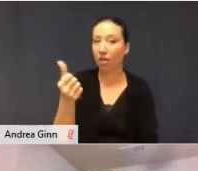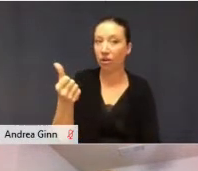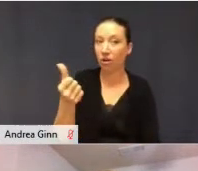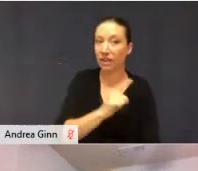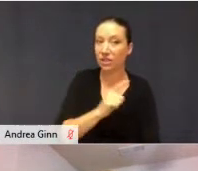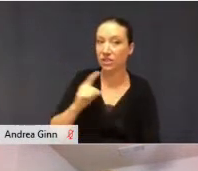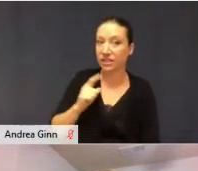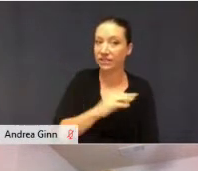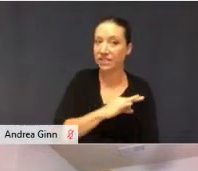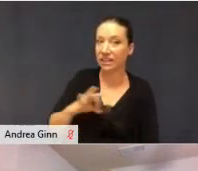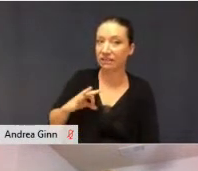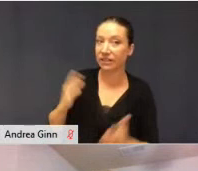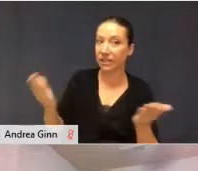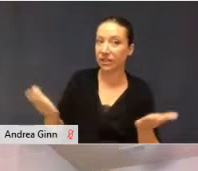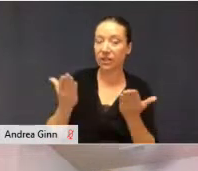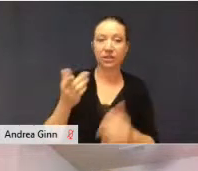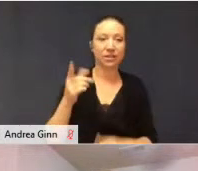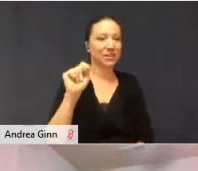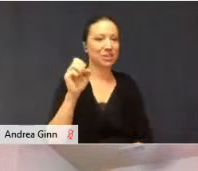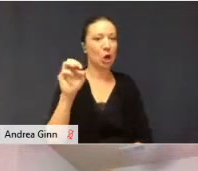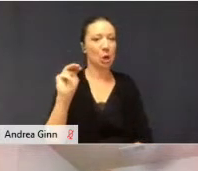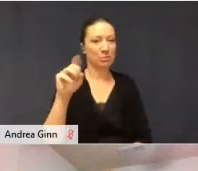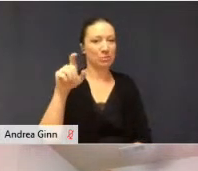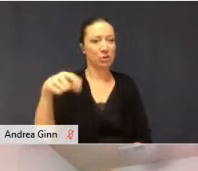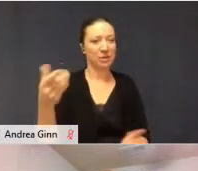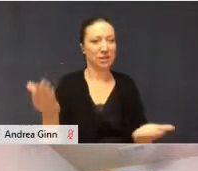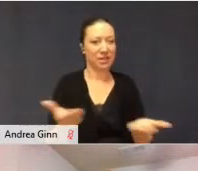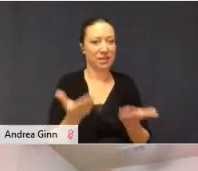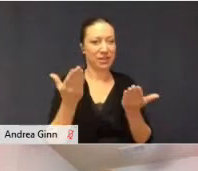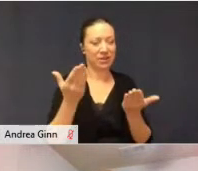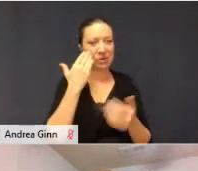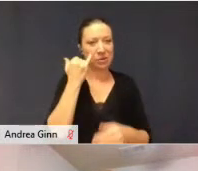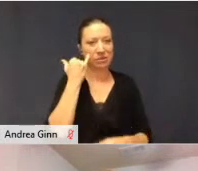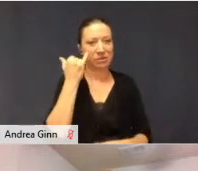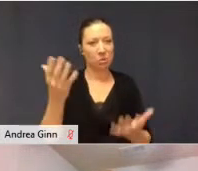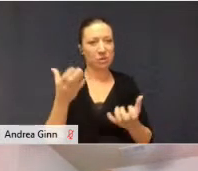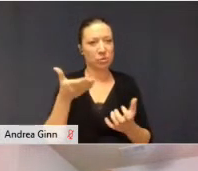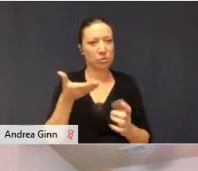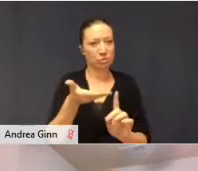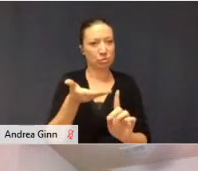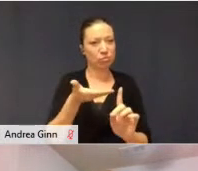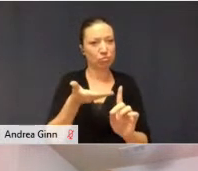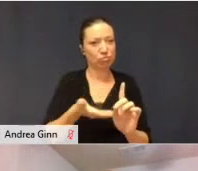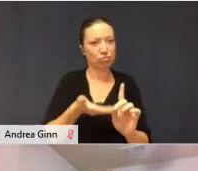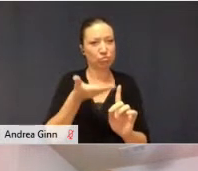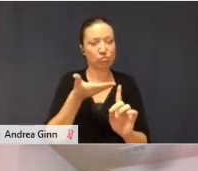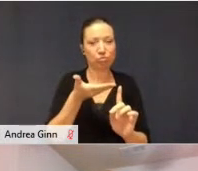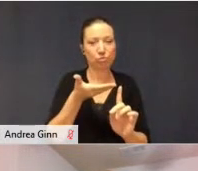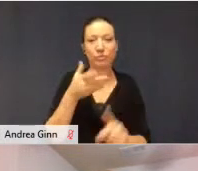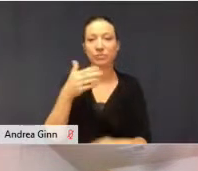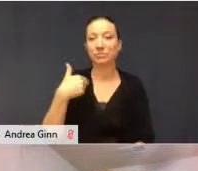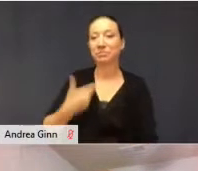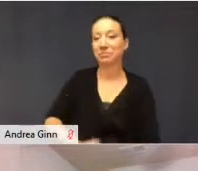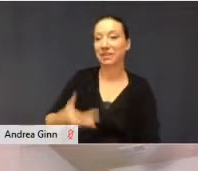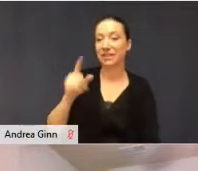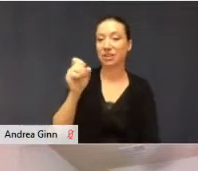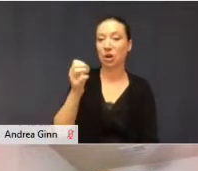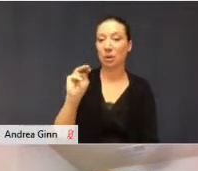Tom should be on. I don't know if Tom wants to introduce himself. Tom Krika, yes, please. Yeah, this is Tom